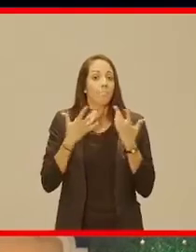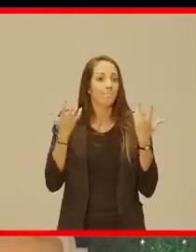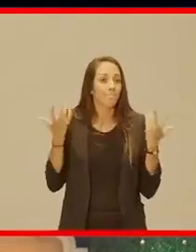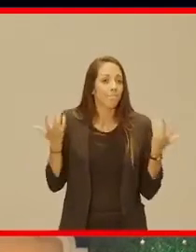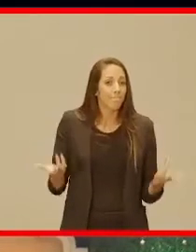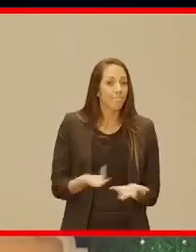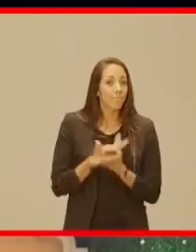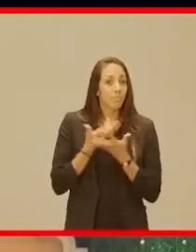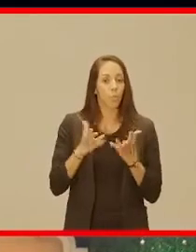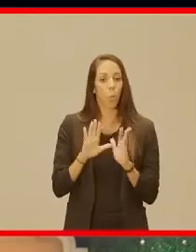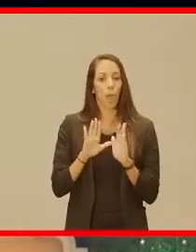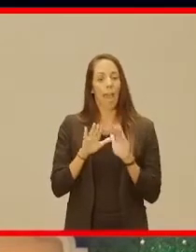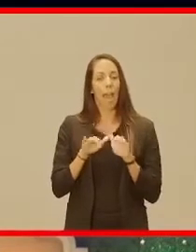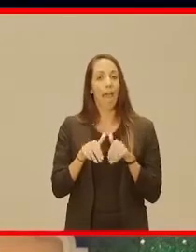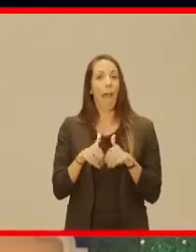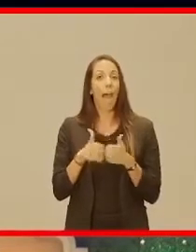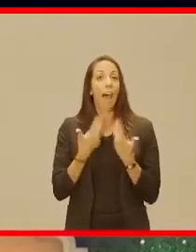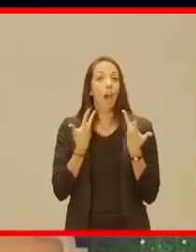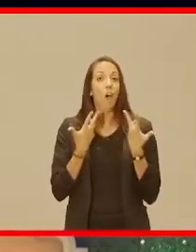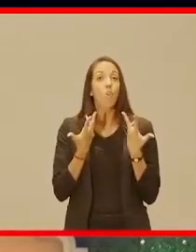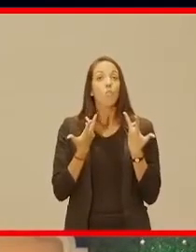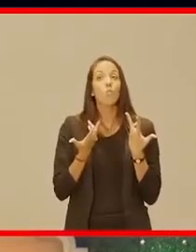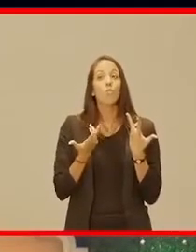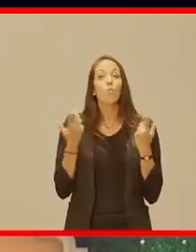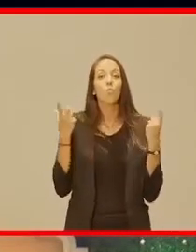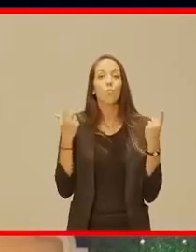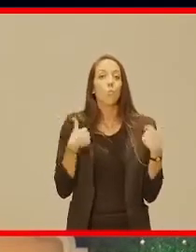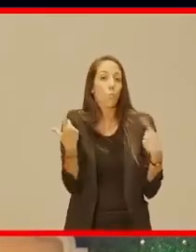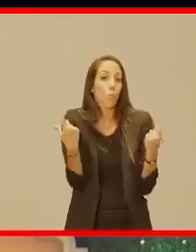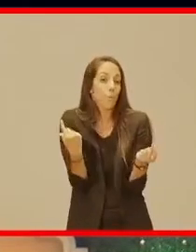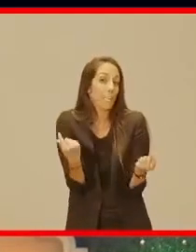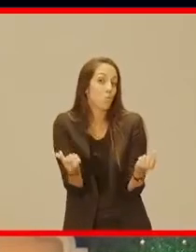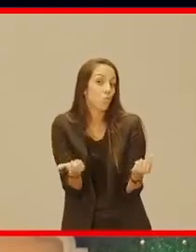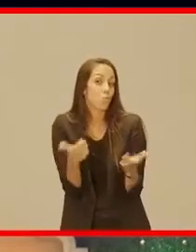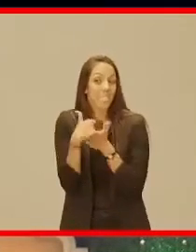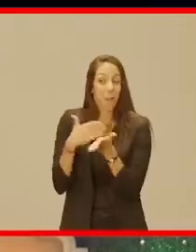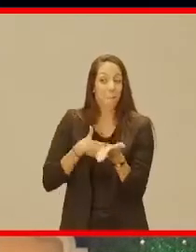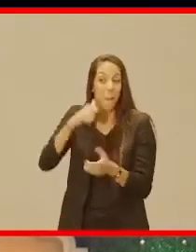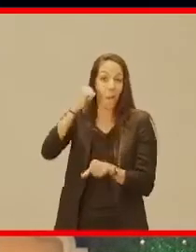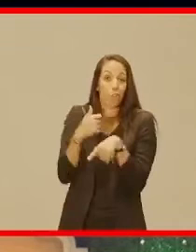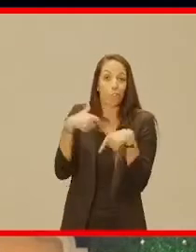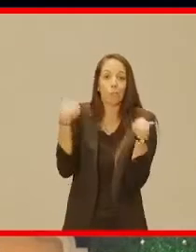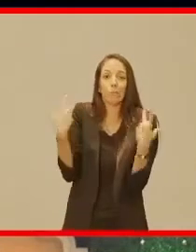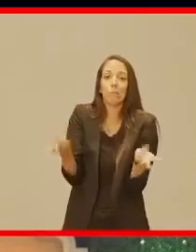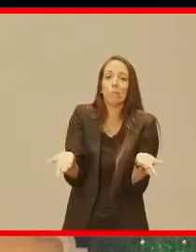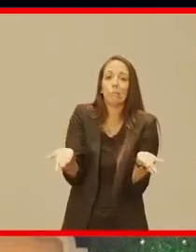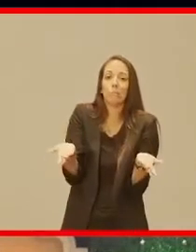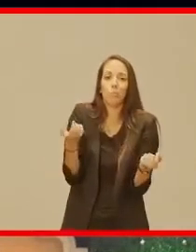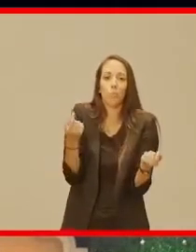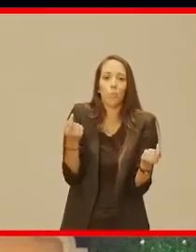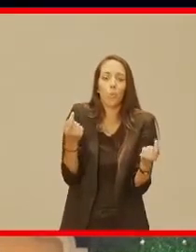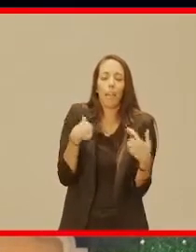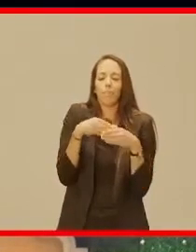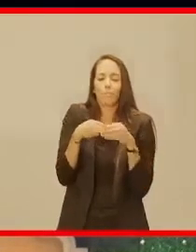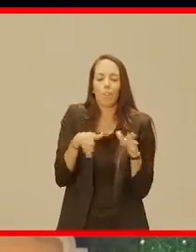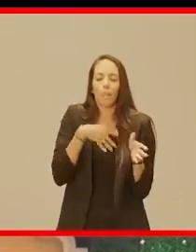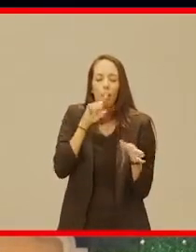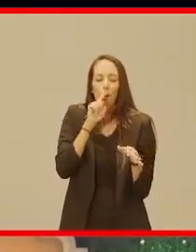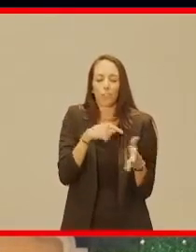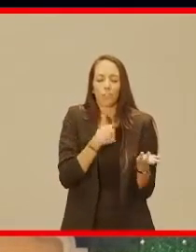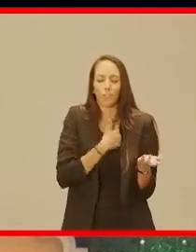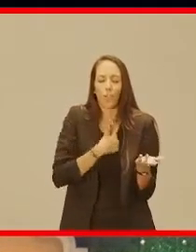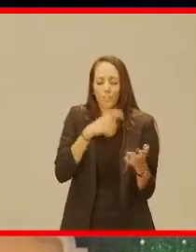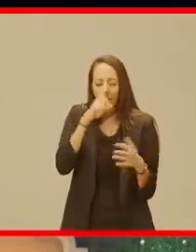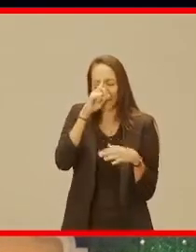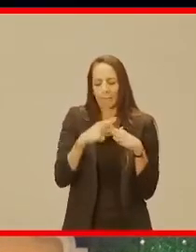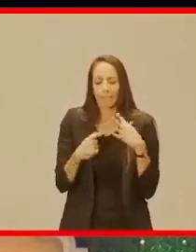something like help? How could I have lost my words. No. That's a